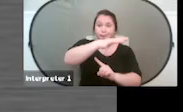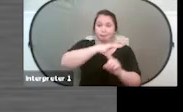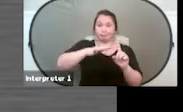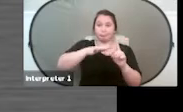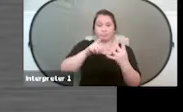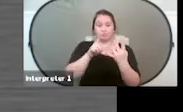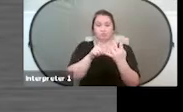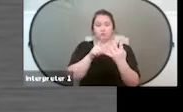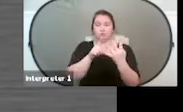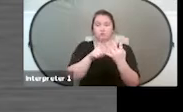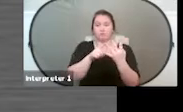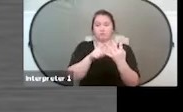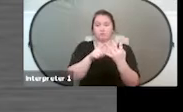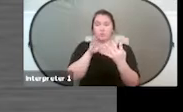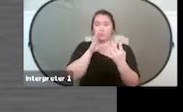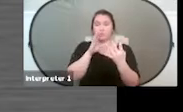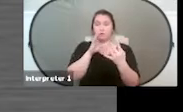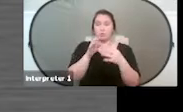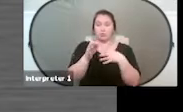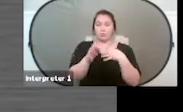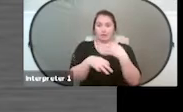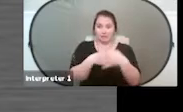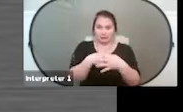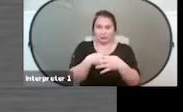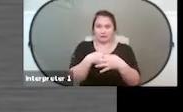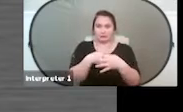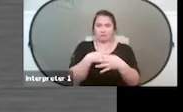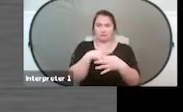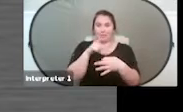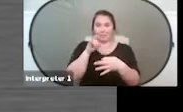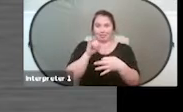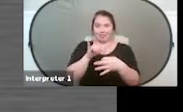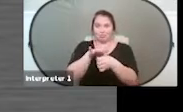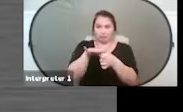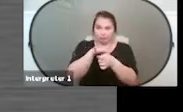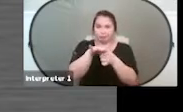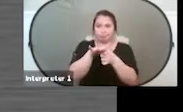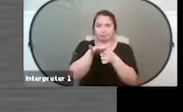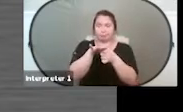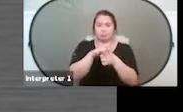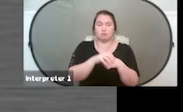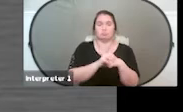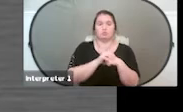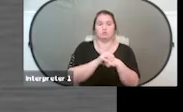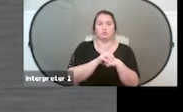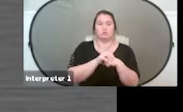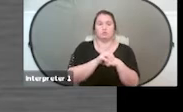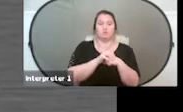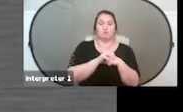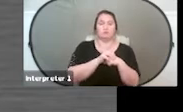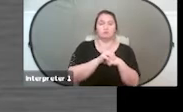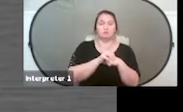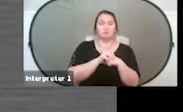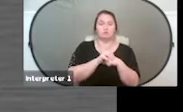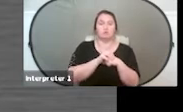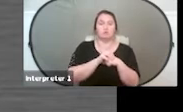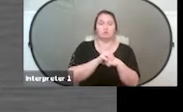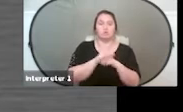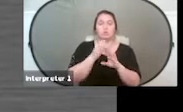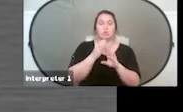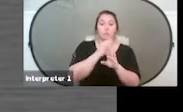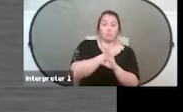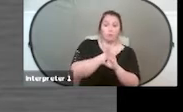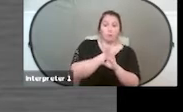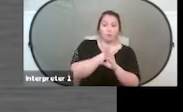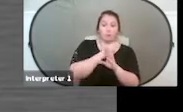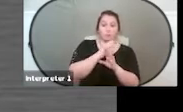to replace on site. And so really quickly, before we move into the activity, I just wanted to make sure, does anyone